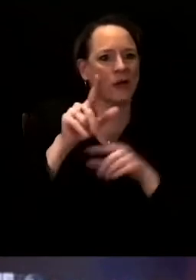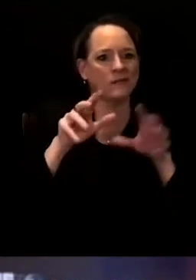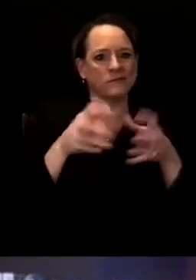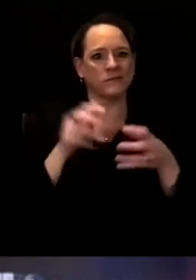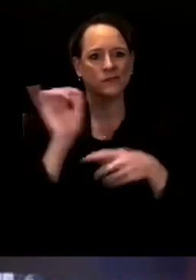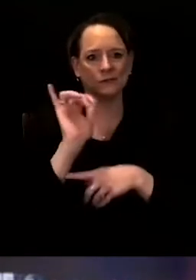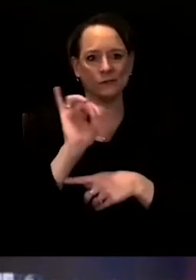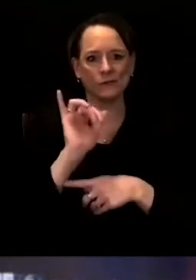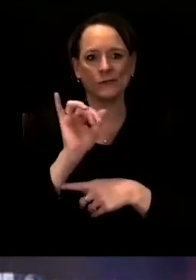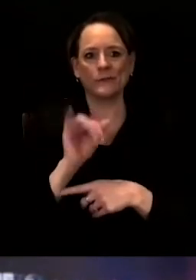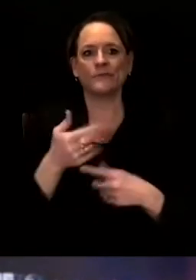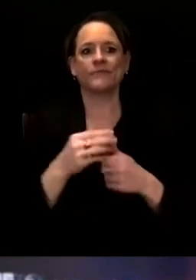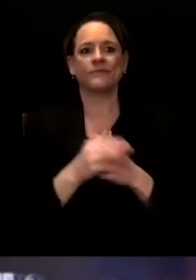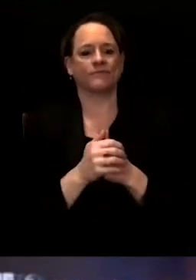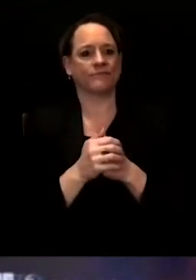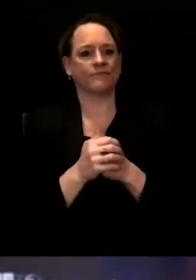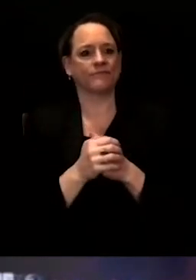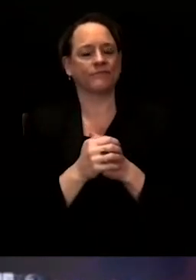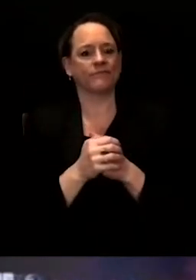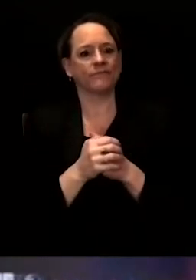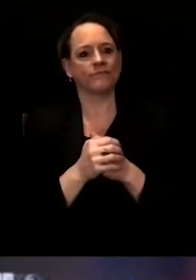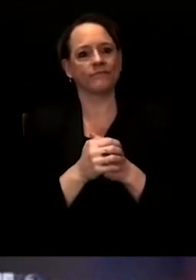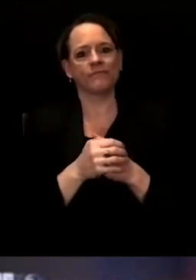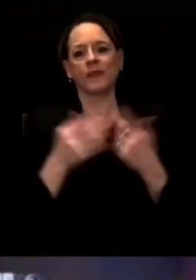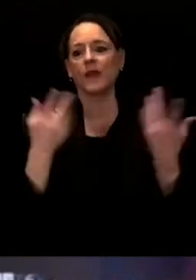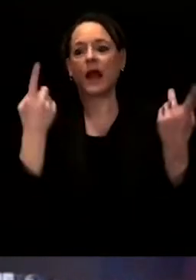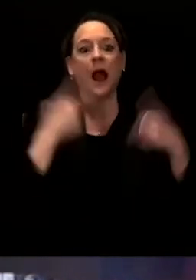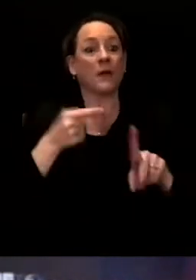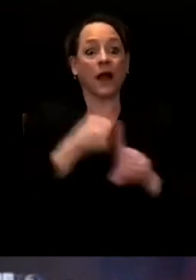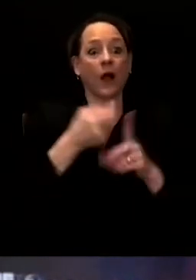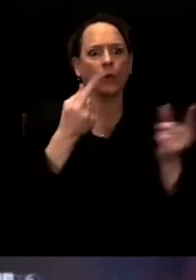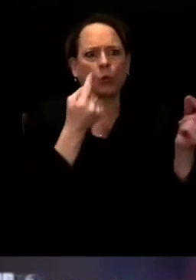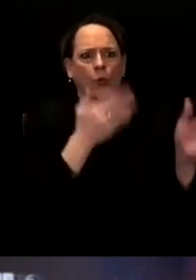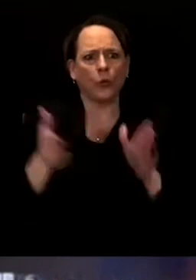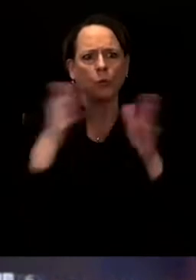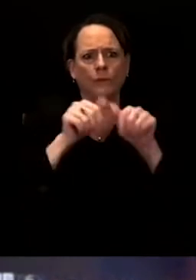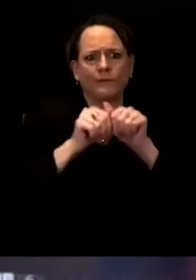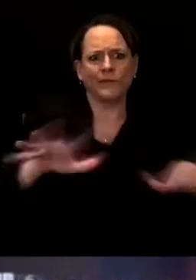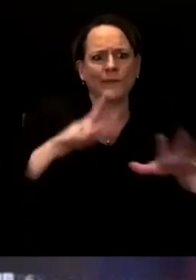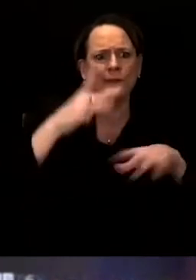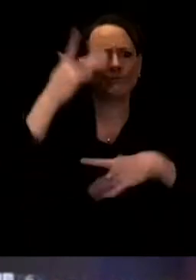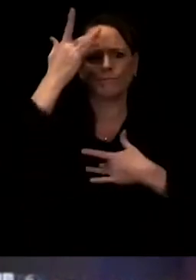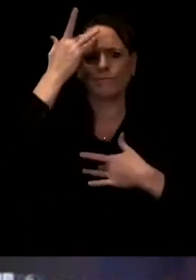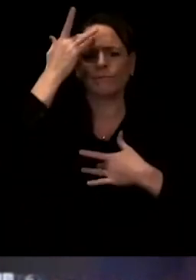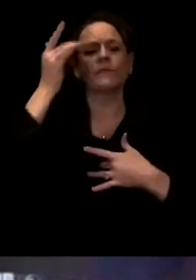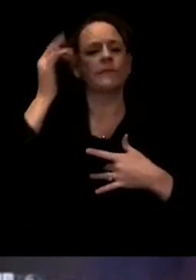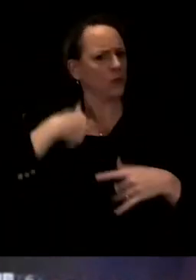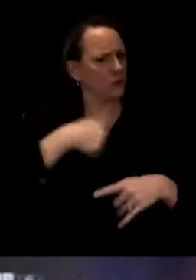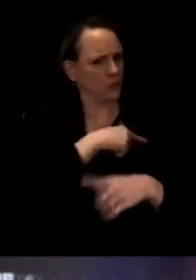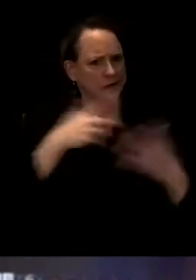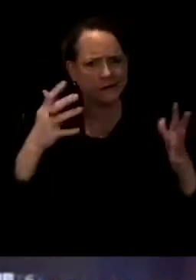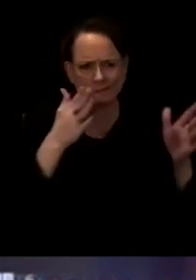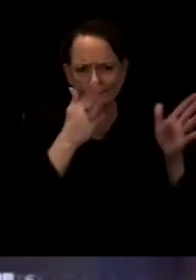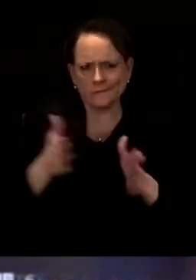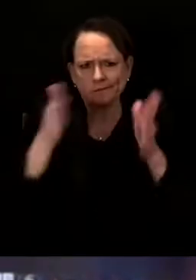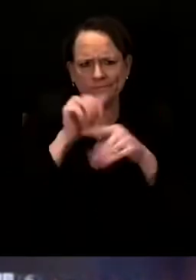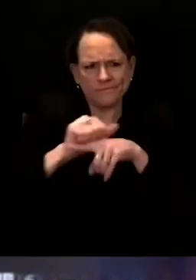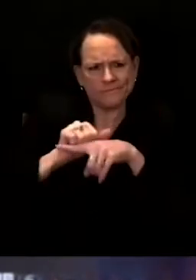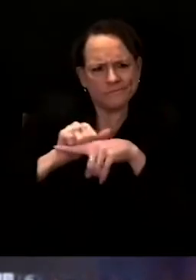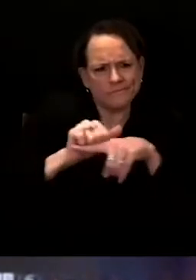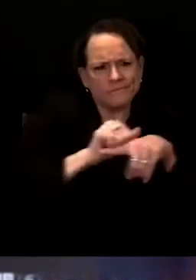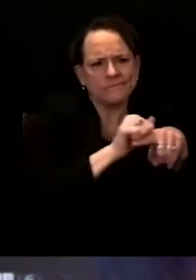of that plan included practicing mass vaccinations. Since that time, local, tribal,